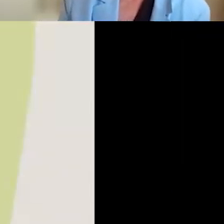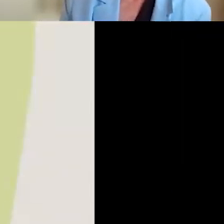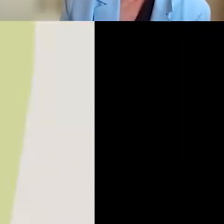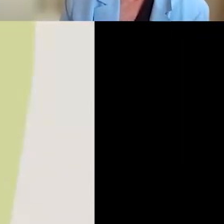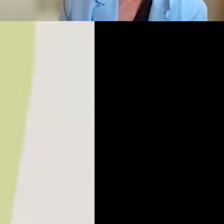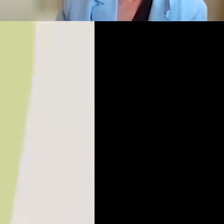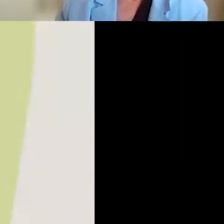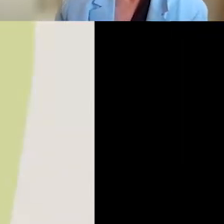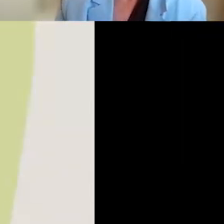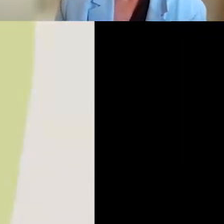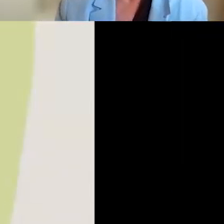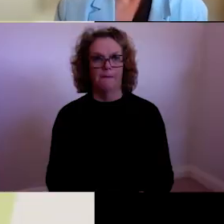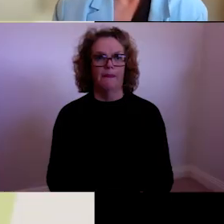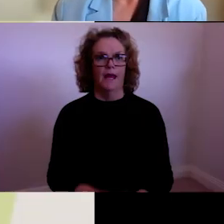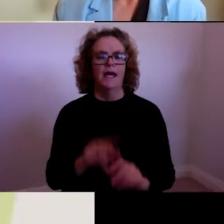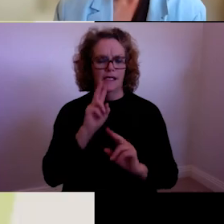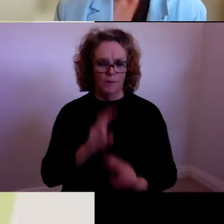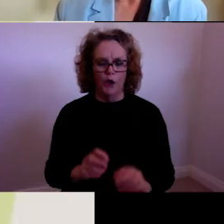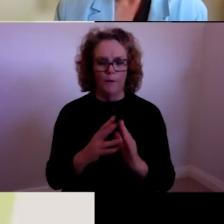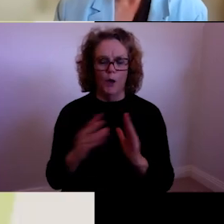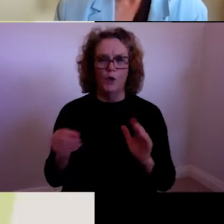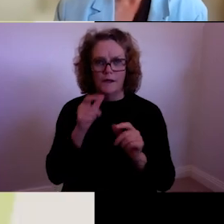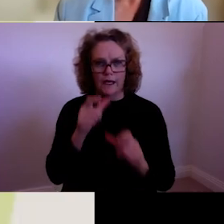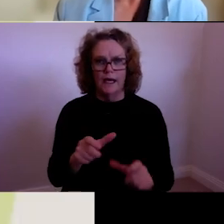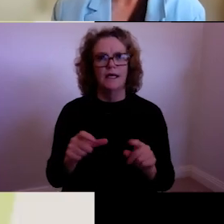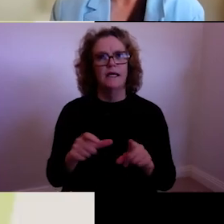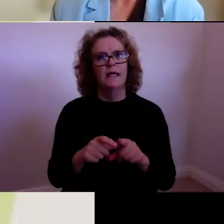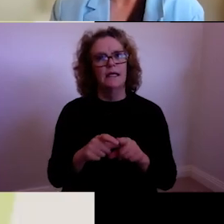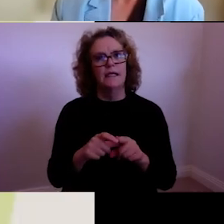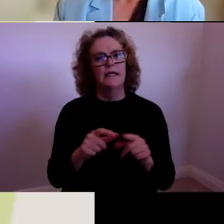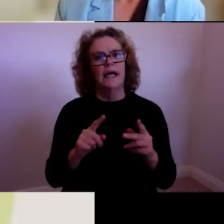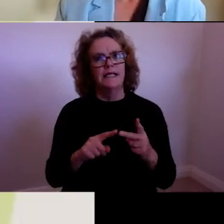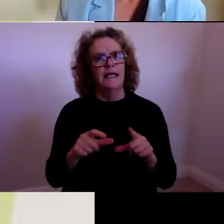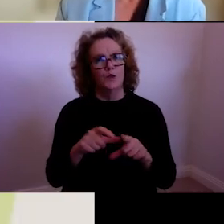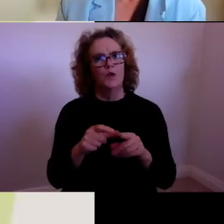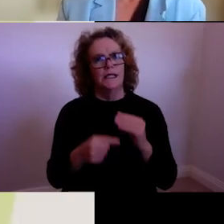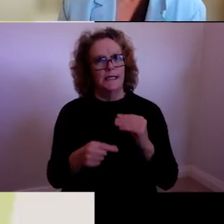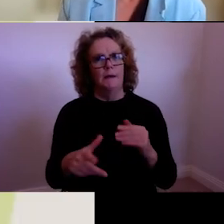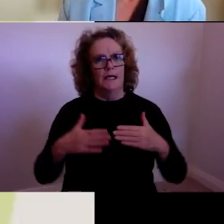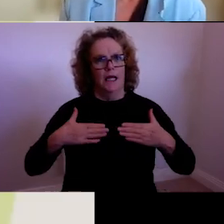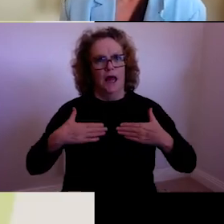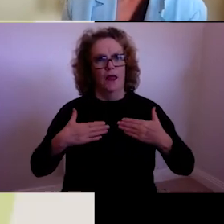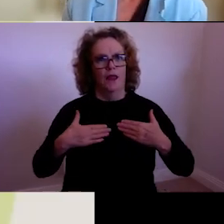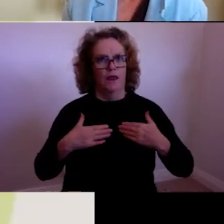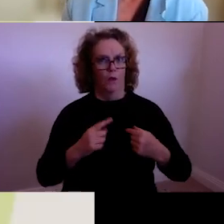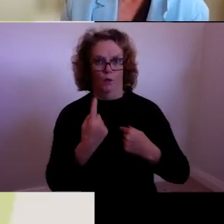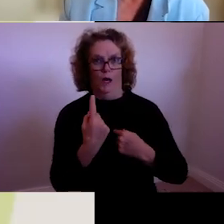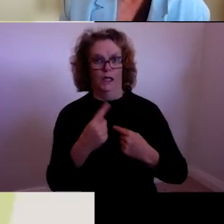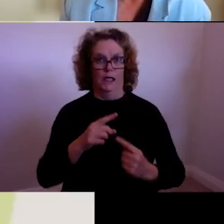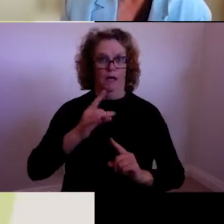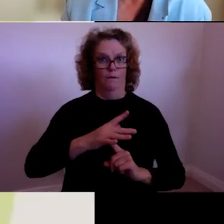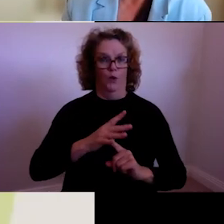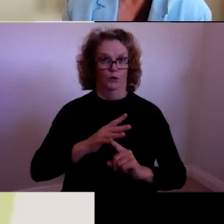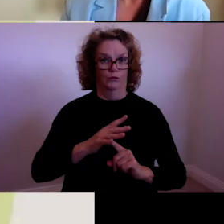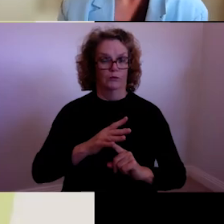models of care in intellectual disability health in Australia is one of the important pieces of work that we are undertaking in the Health